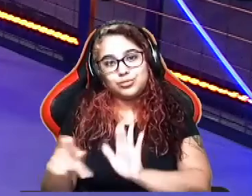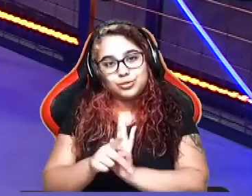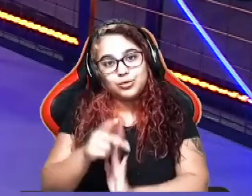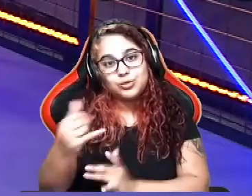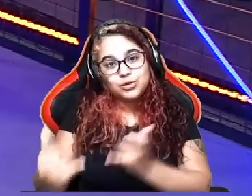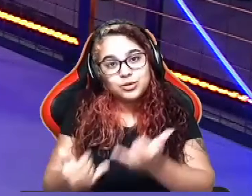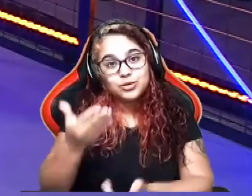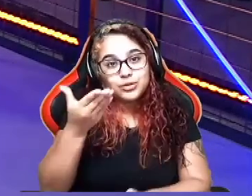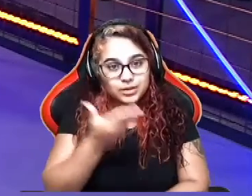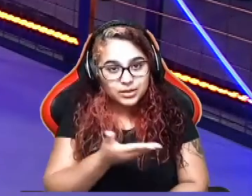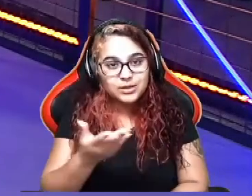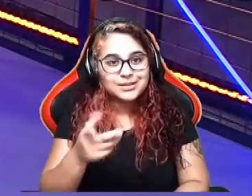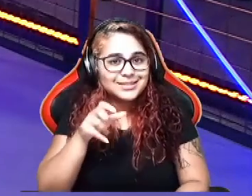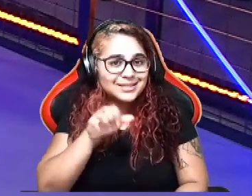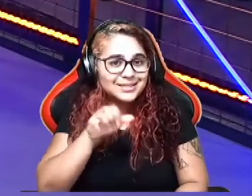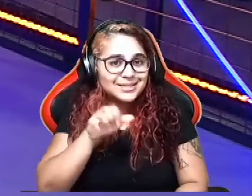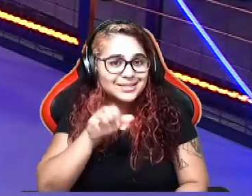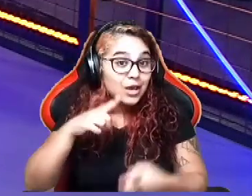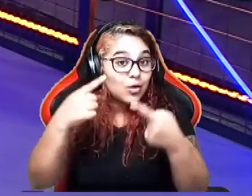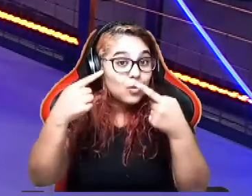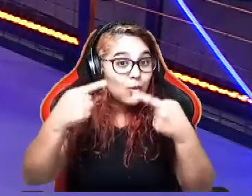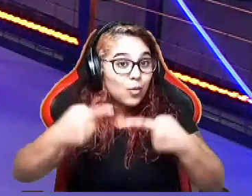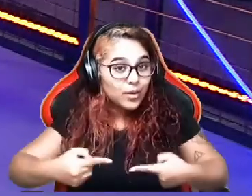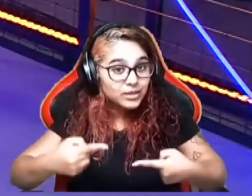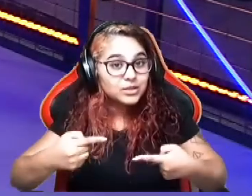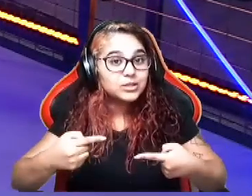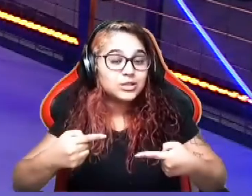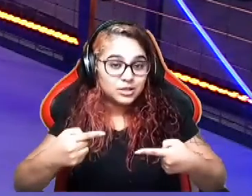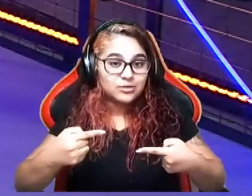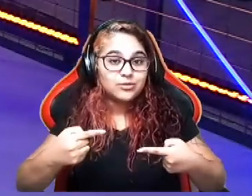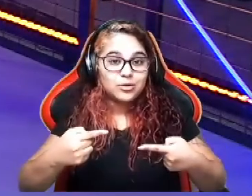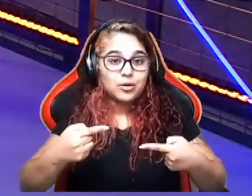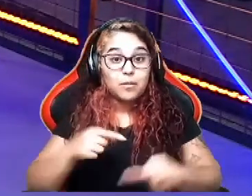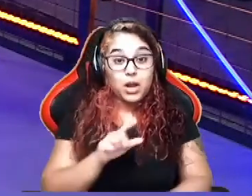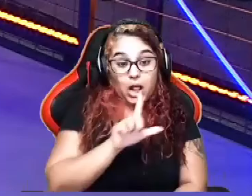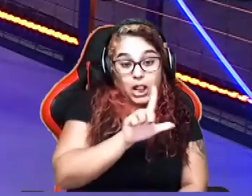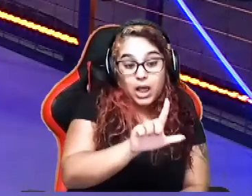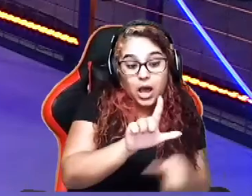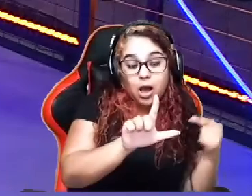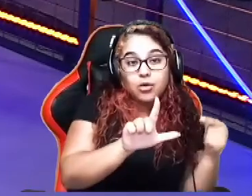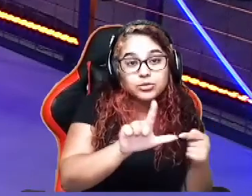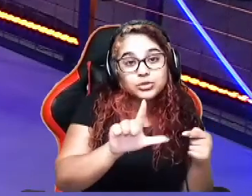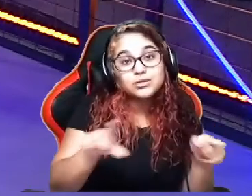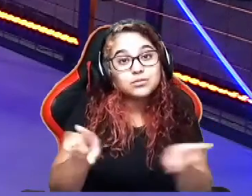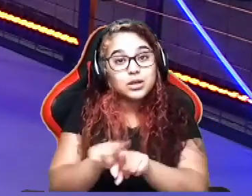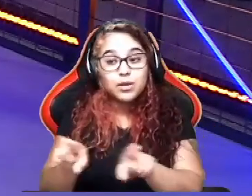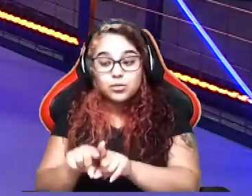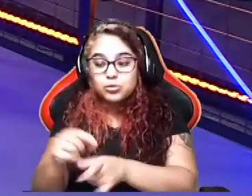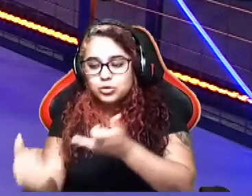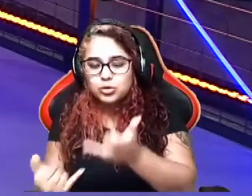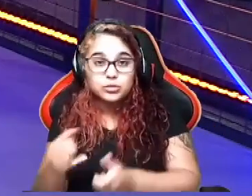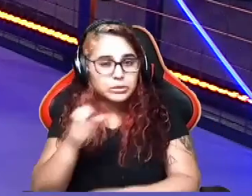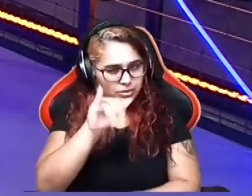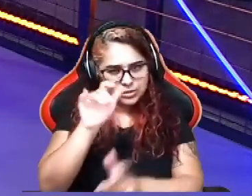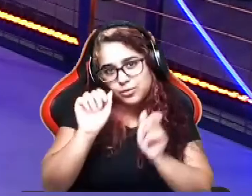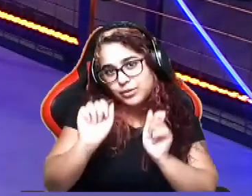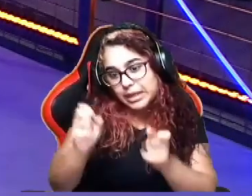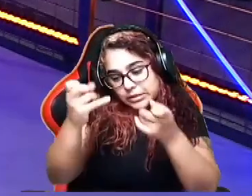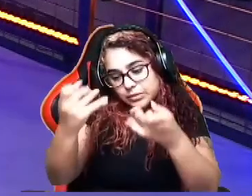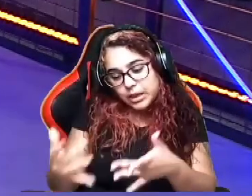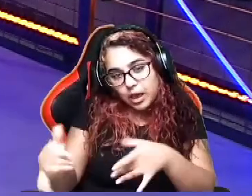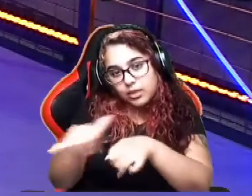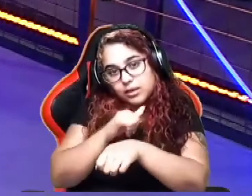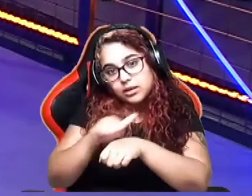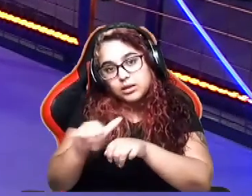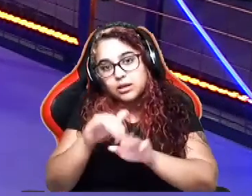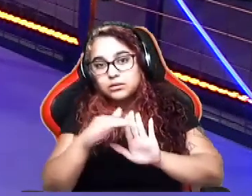isso é Gunstars, right? possível, tanto para If loud quanto there's para o a jogo, quais competitive são os potential planos? for loud Antes and de você for falar the alguma game, coisa what aí que plans você do you